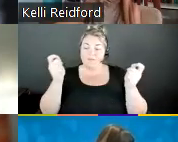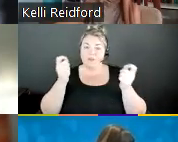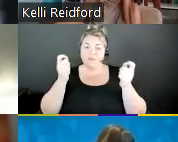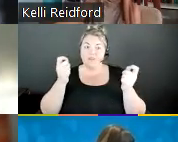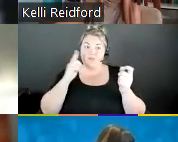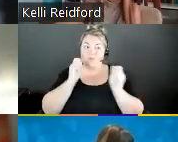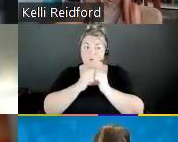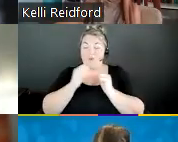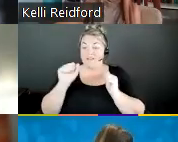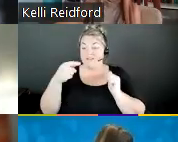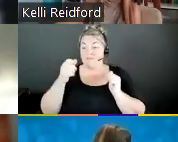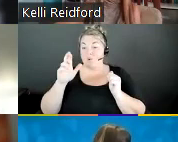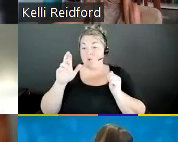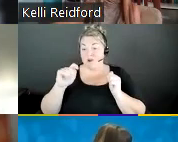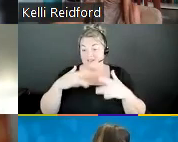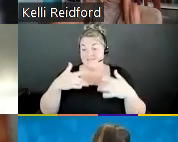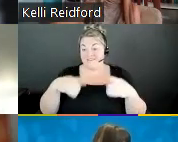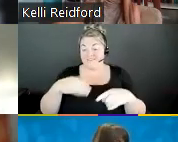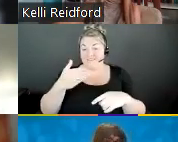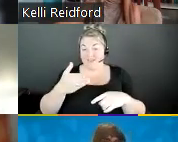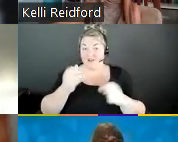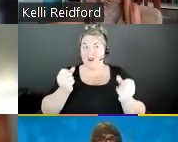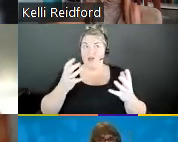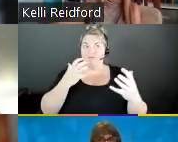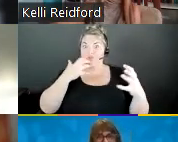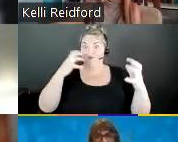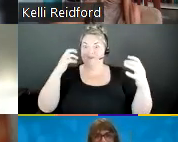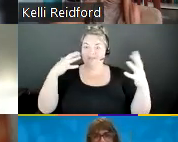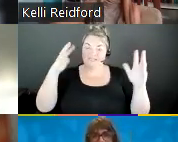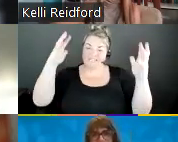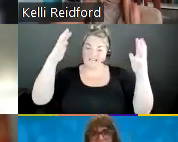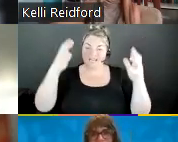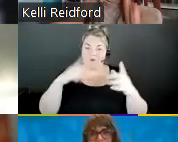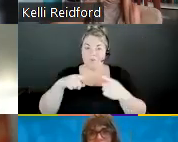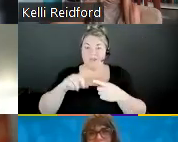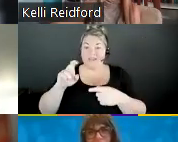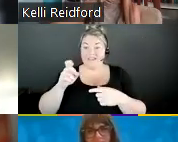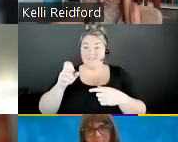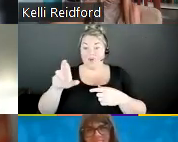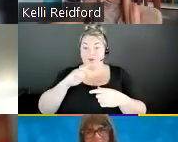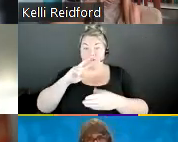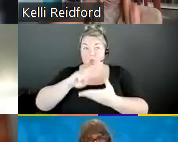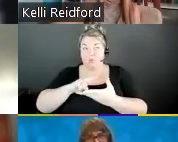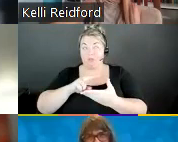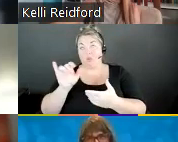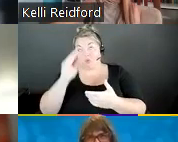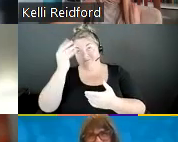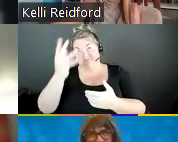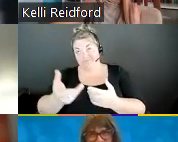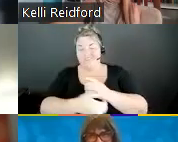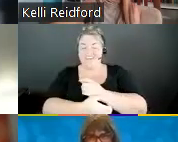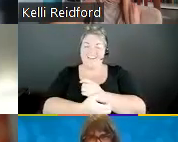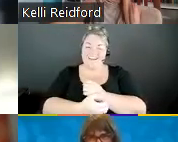sporting events in that room, and a lot of screaming and yelling when Denver is losing, I might add.